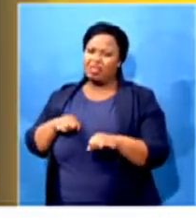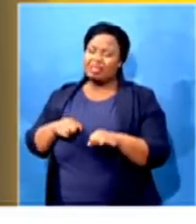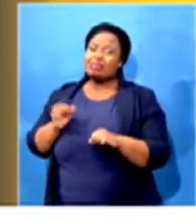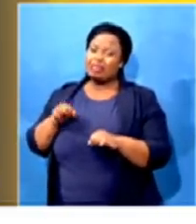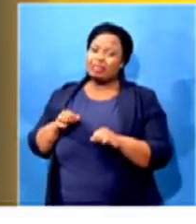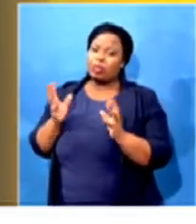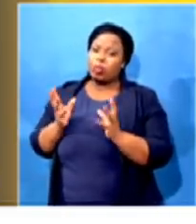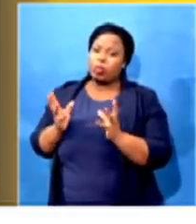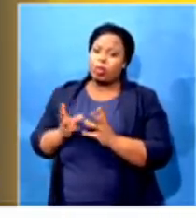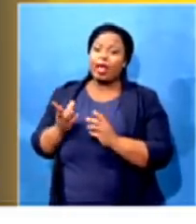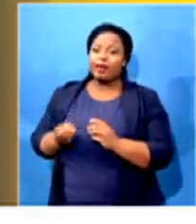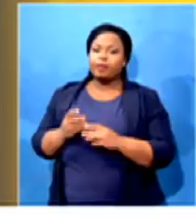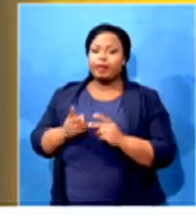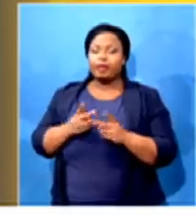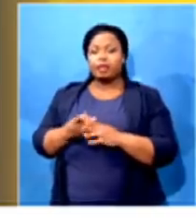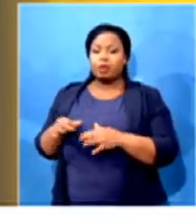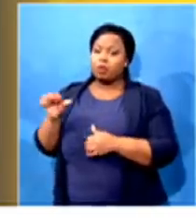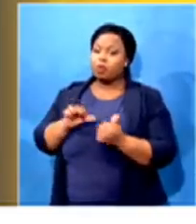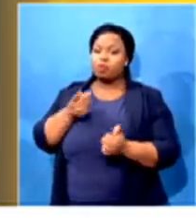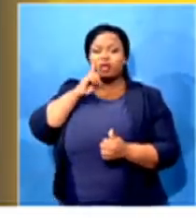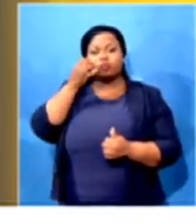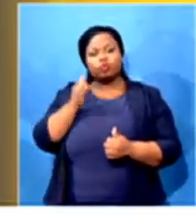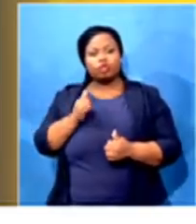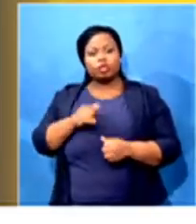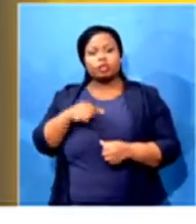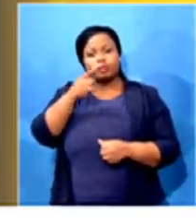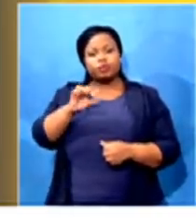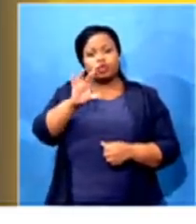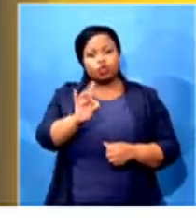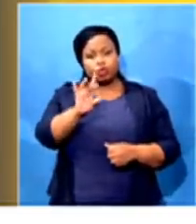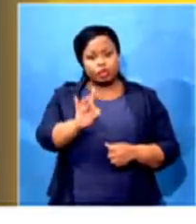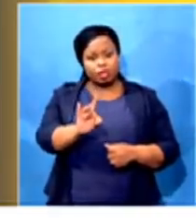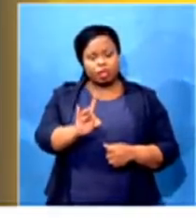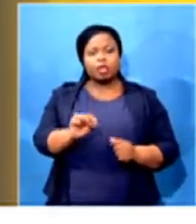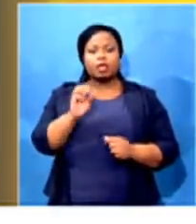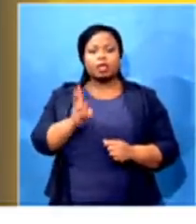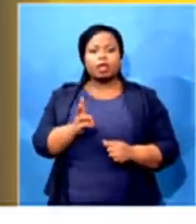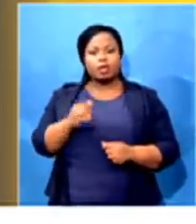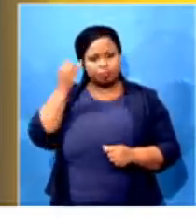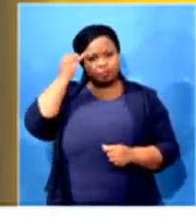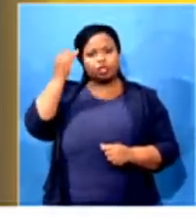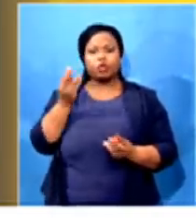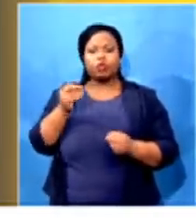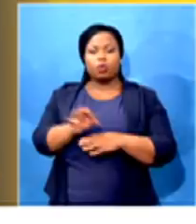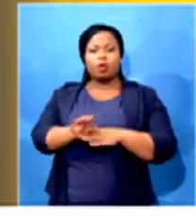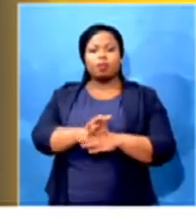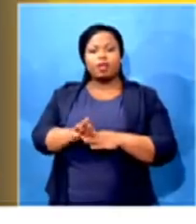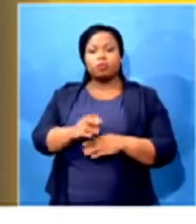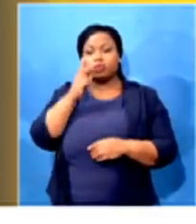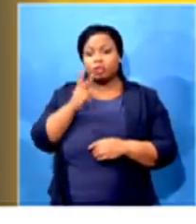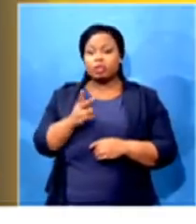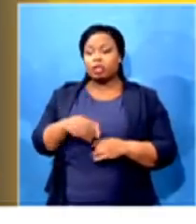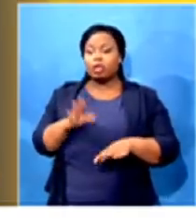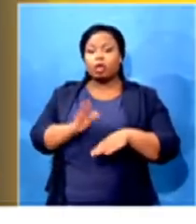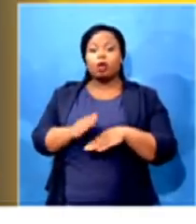They have been given a task to go back and relook, and on Tuesday, this coming Tuesday, come up with a new plan on where they are going to